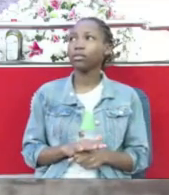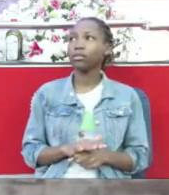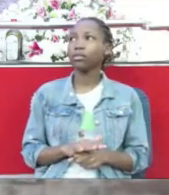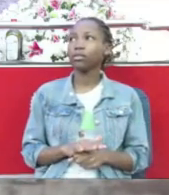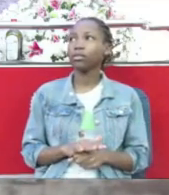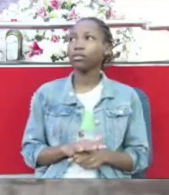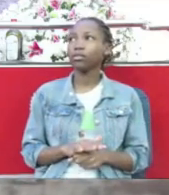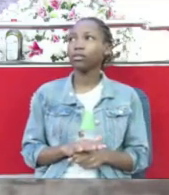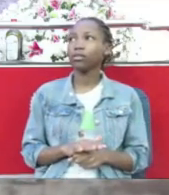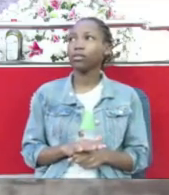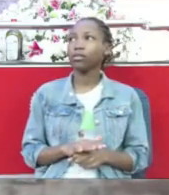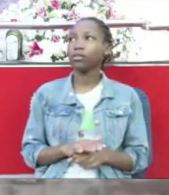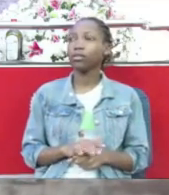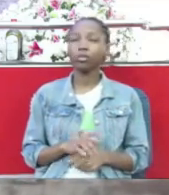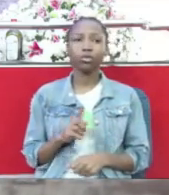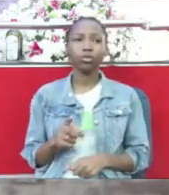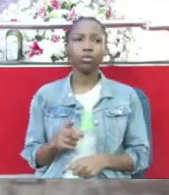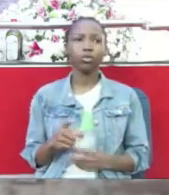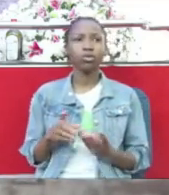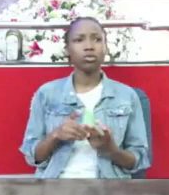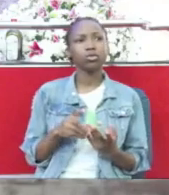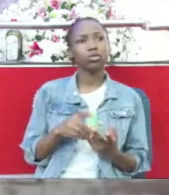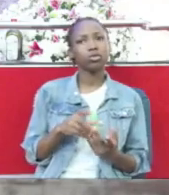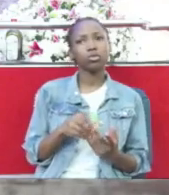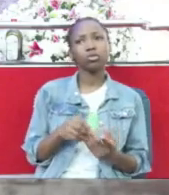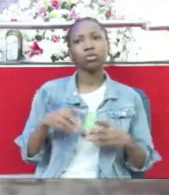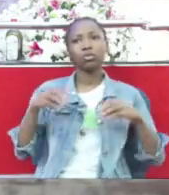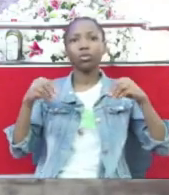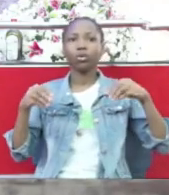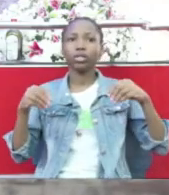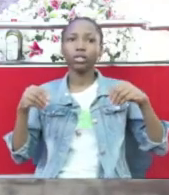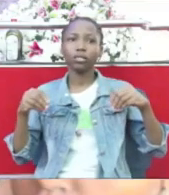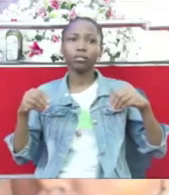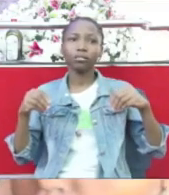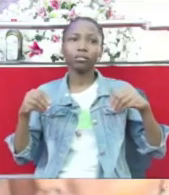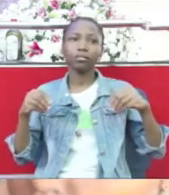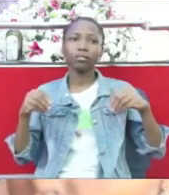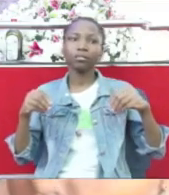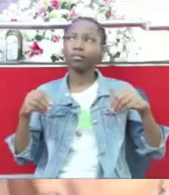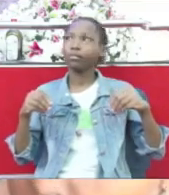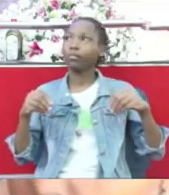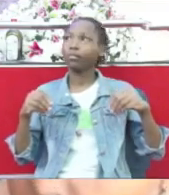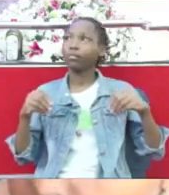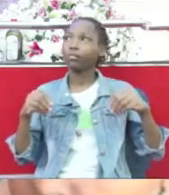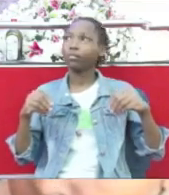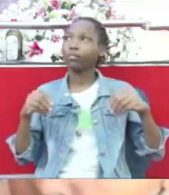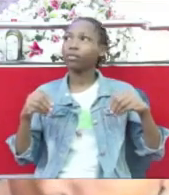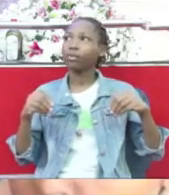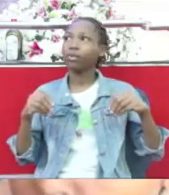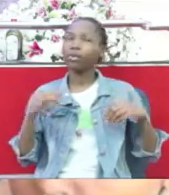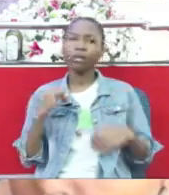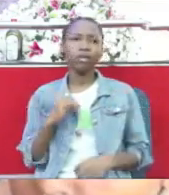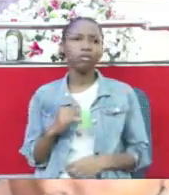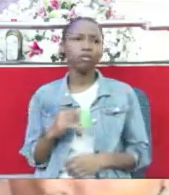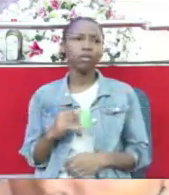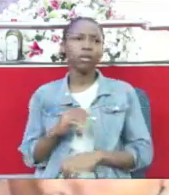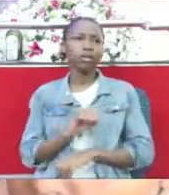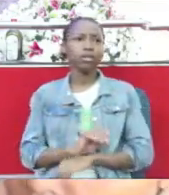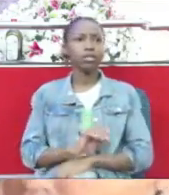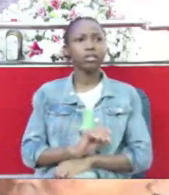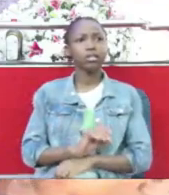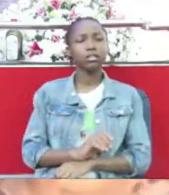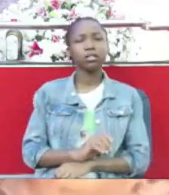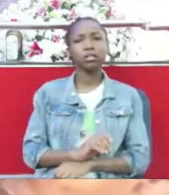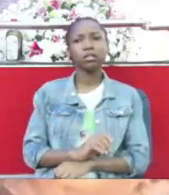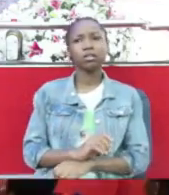choose the big ones from. Lazima ukue na machungwa mengi, utaweza kuchagua mazuri ndani yake. So, if Christianity, by God's